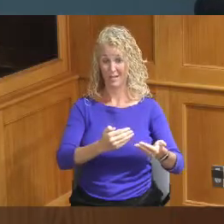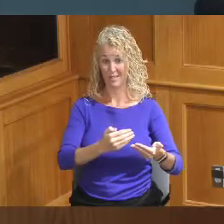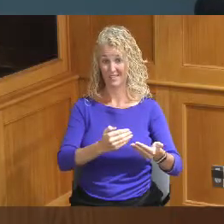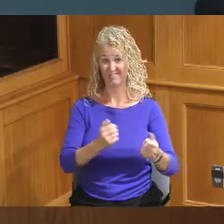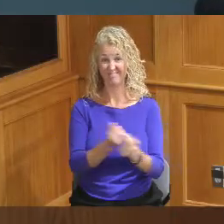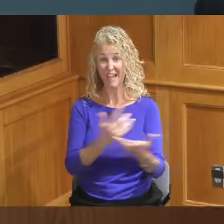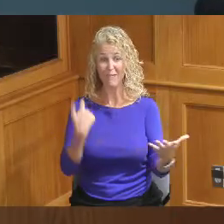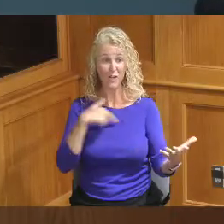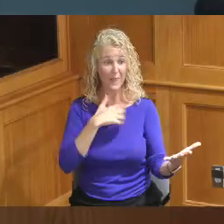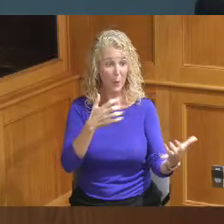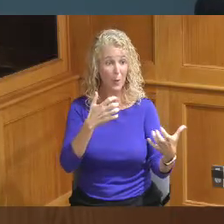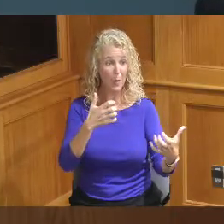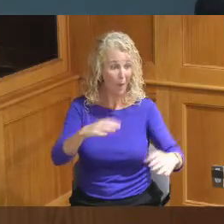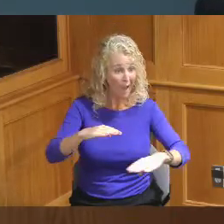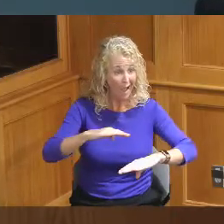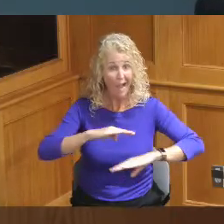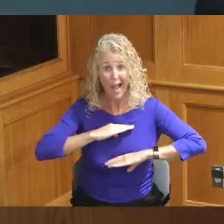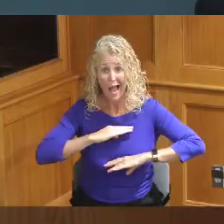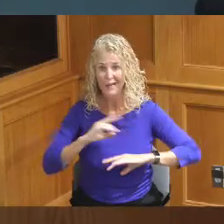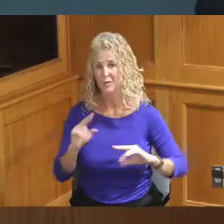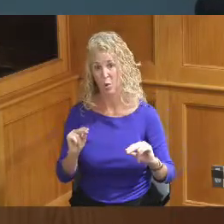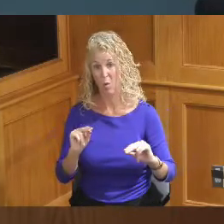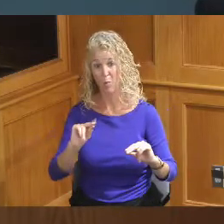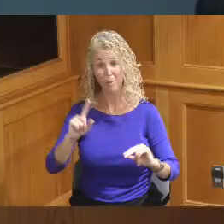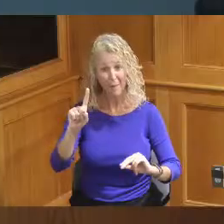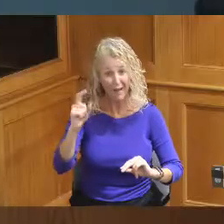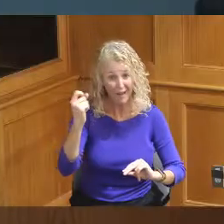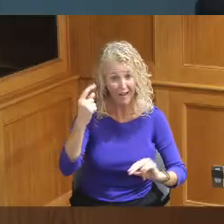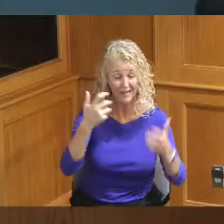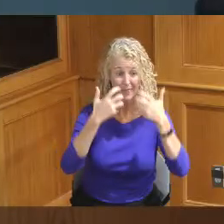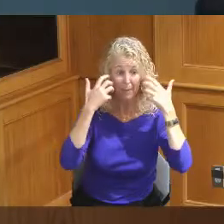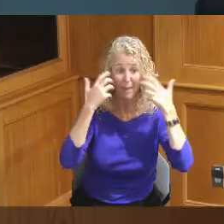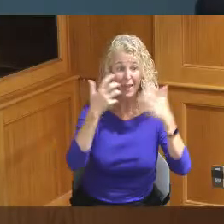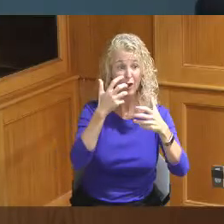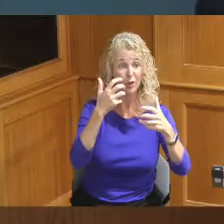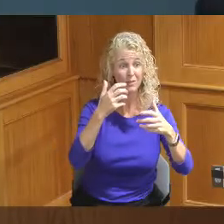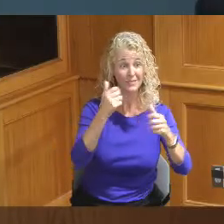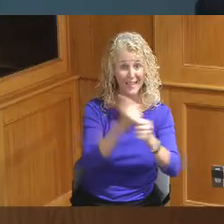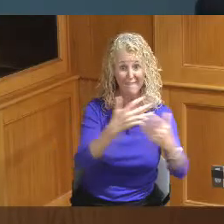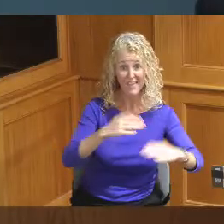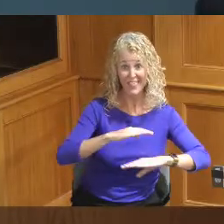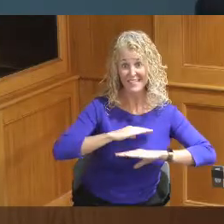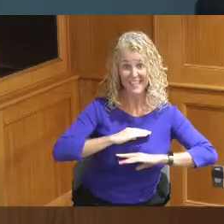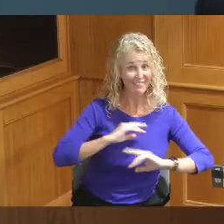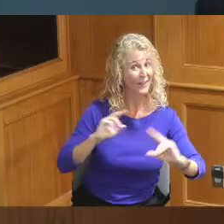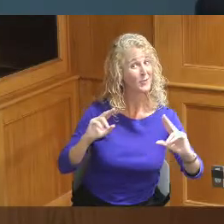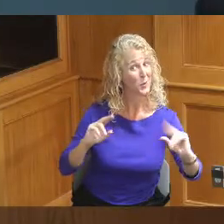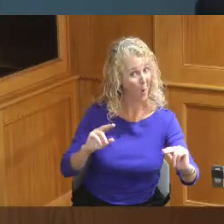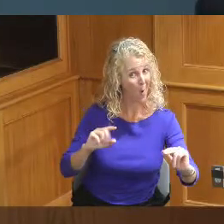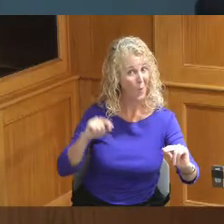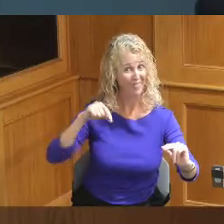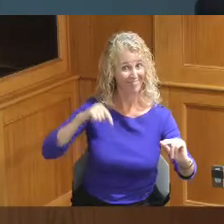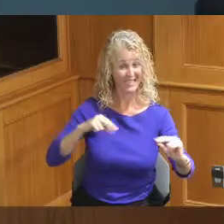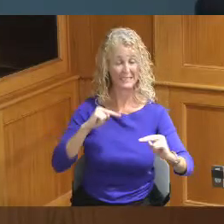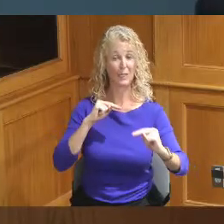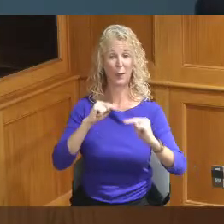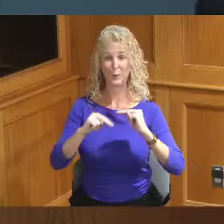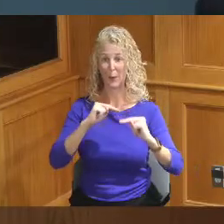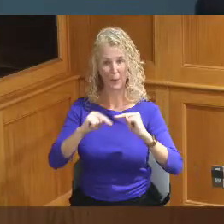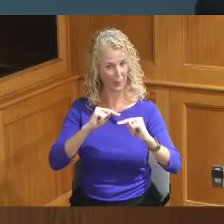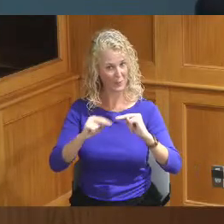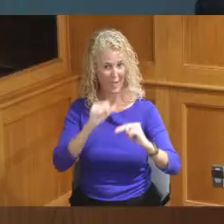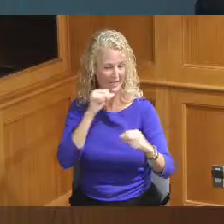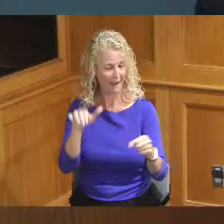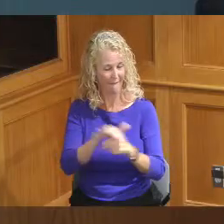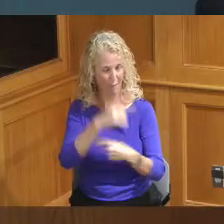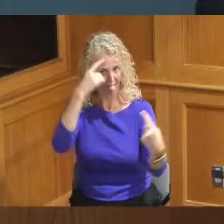everything we wanted. The Bengals didn't get everything they wanted. Let's just be real clear. This was a negotiation, and so we